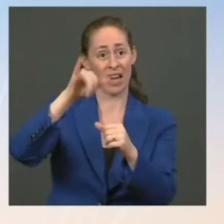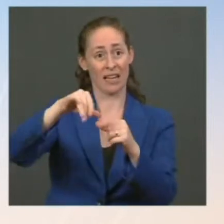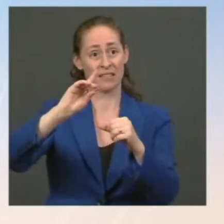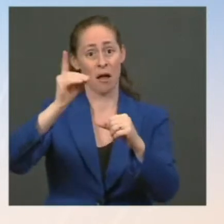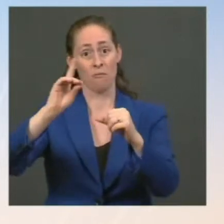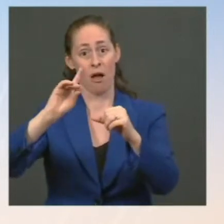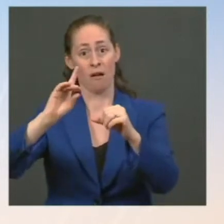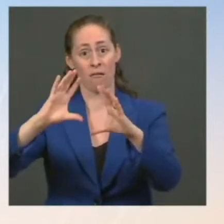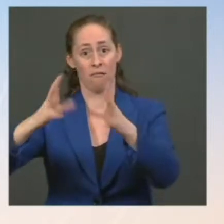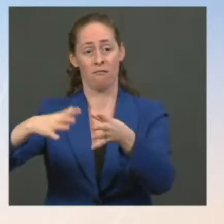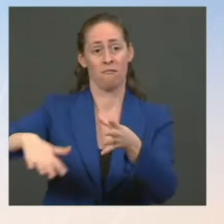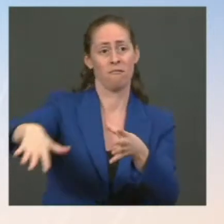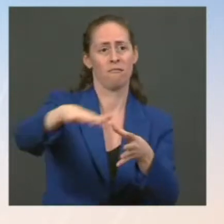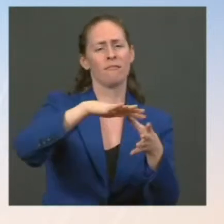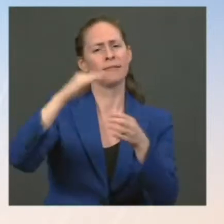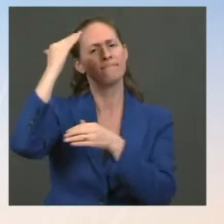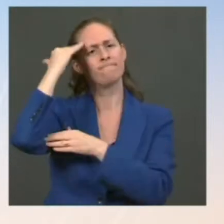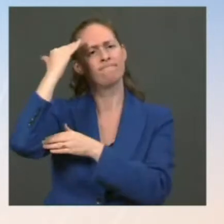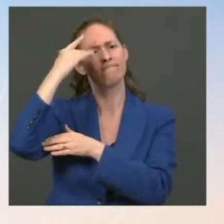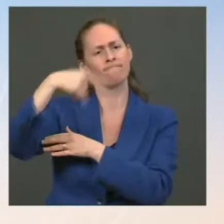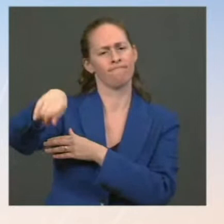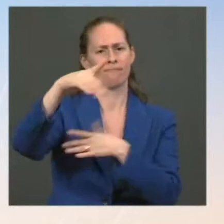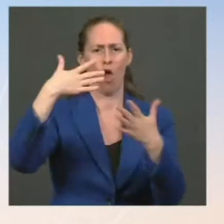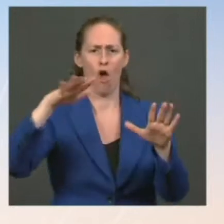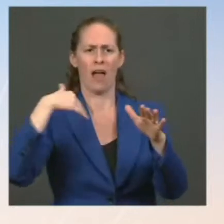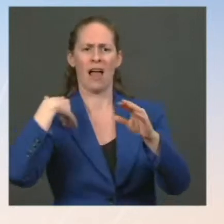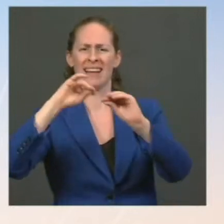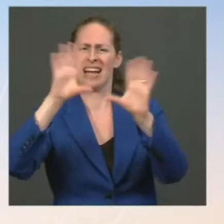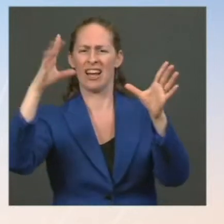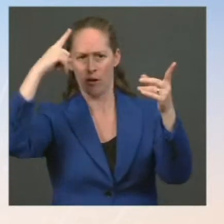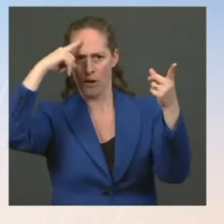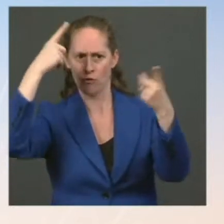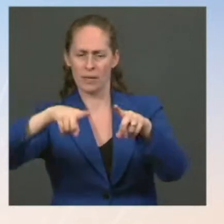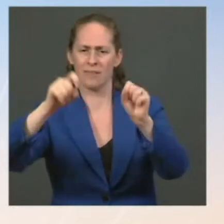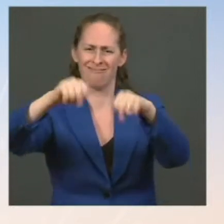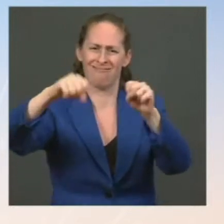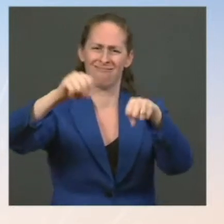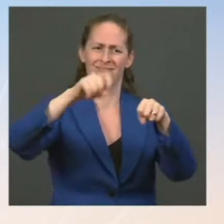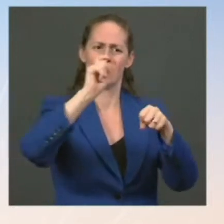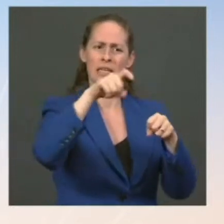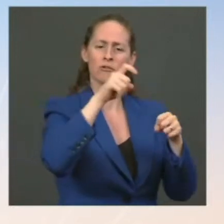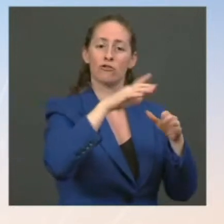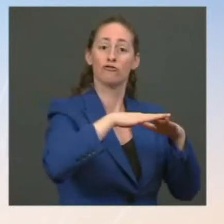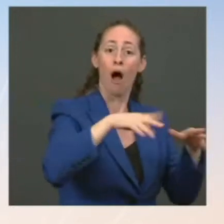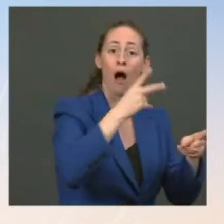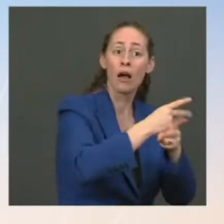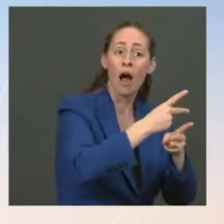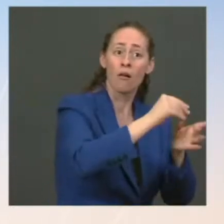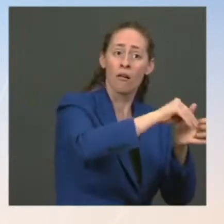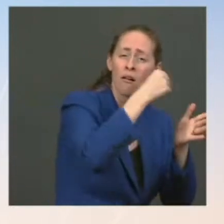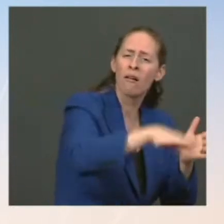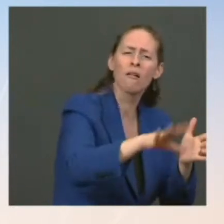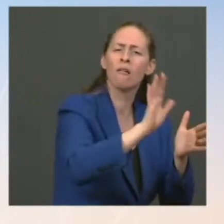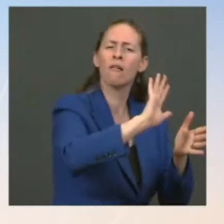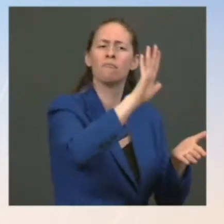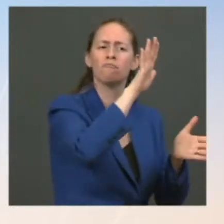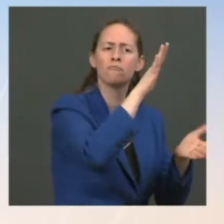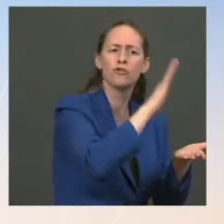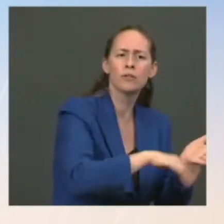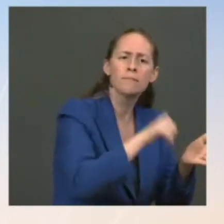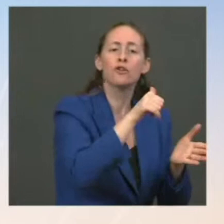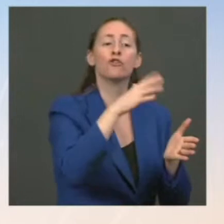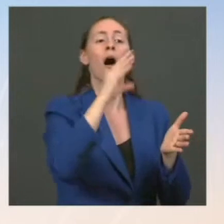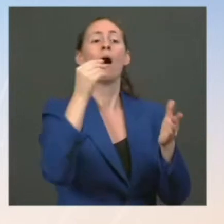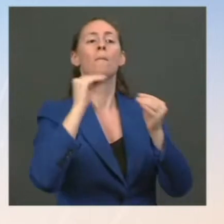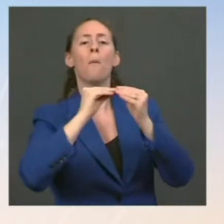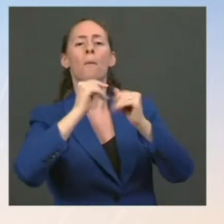need to cut costs for childcare, the need to invest in roads and rails and bridges, make us more competitive, make our tax system more